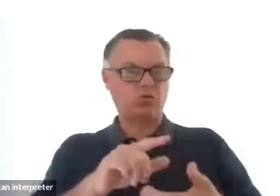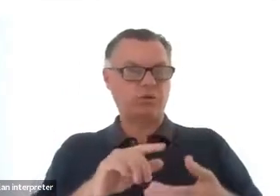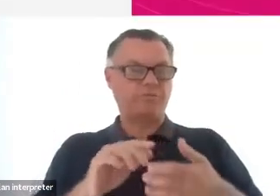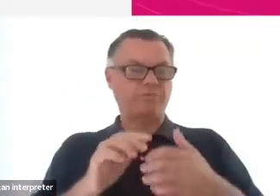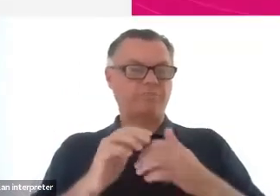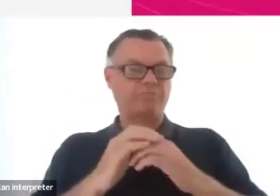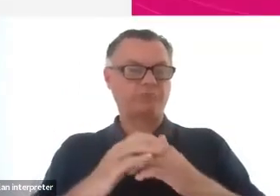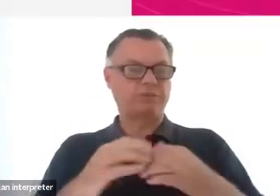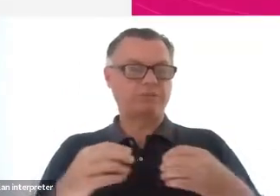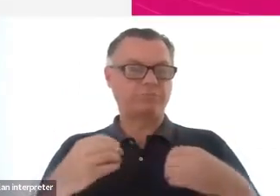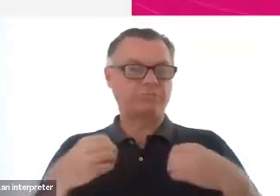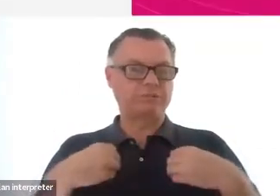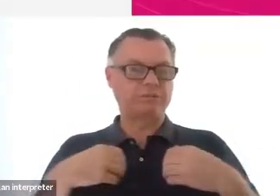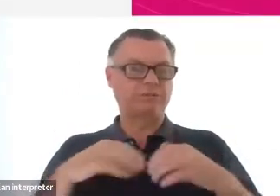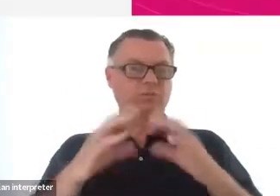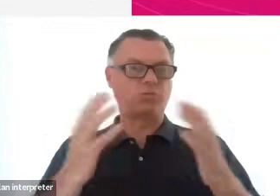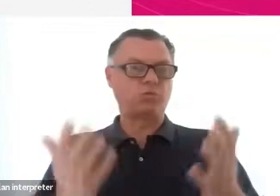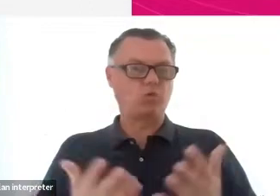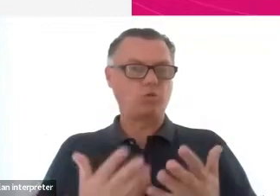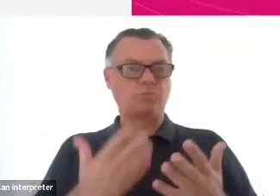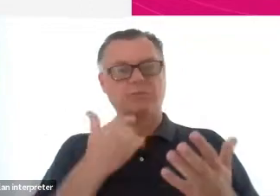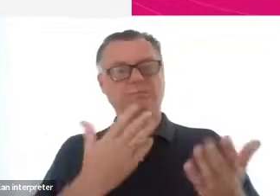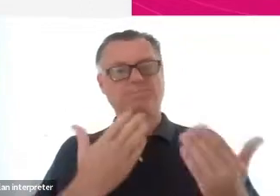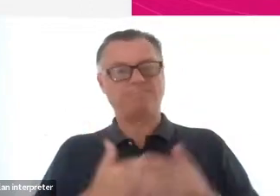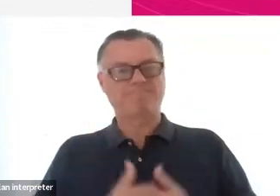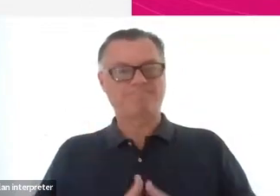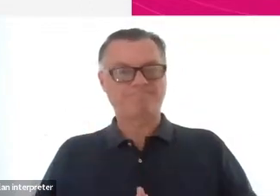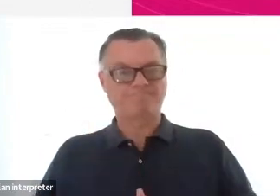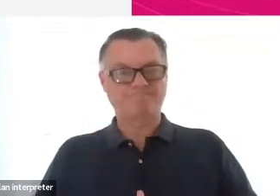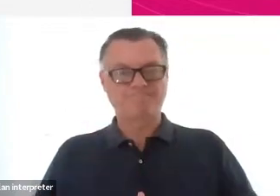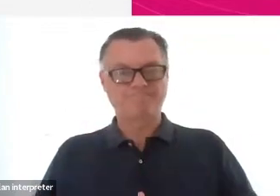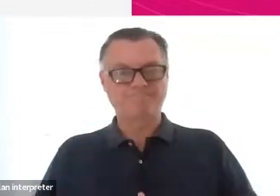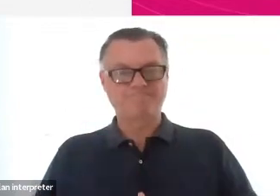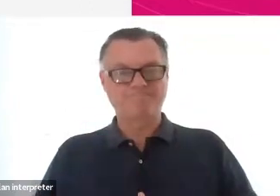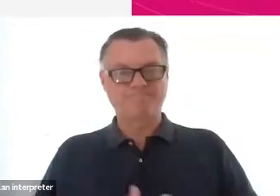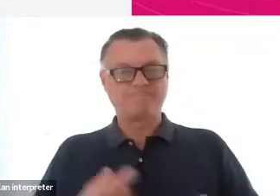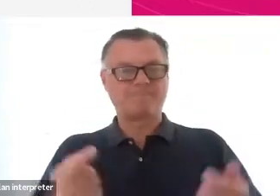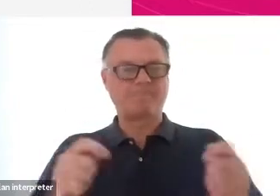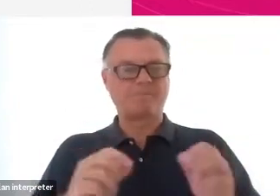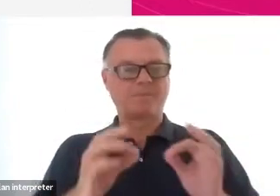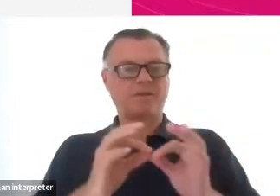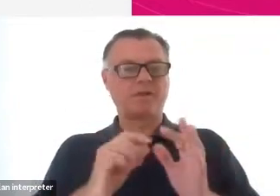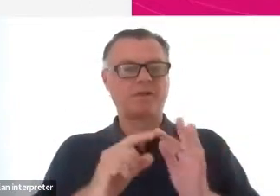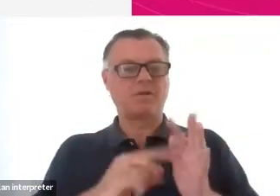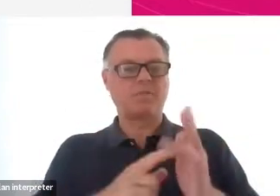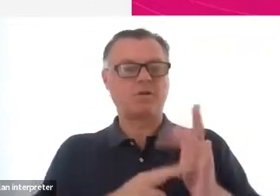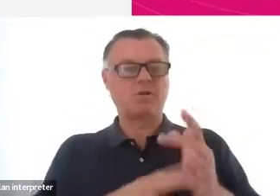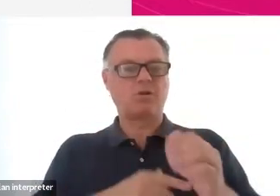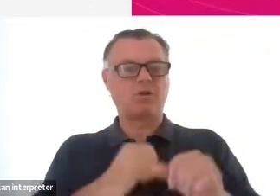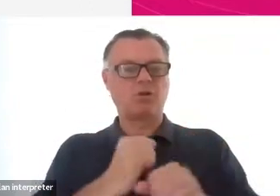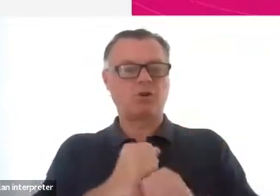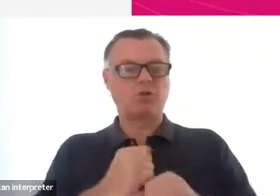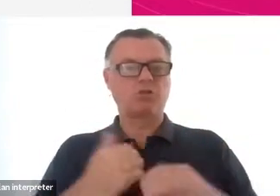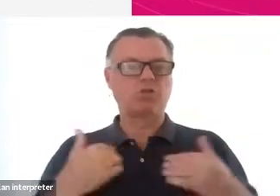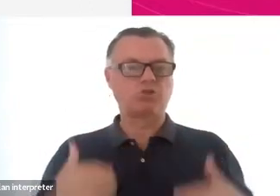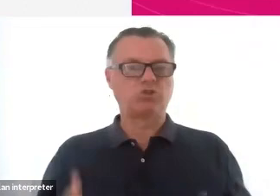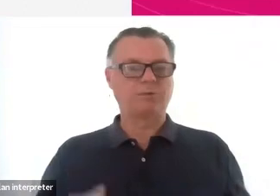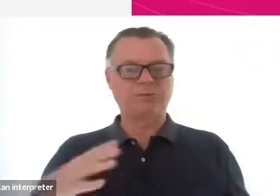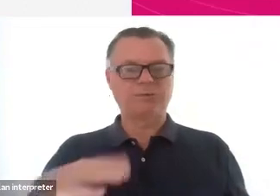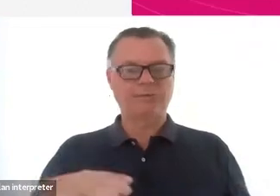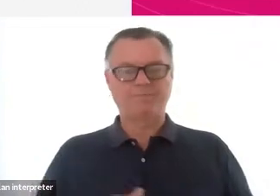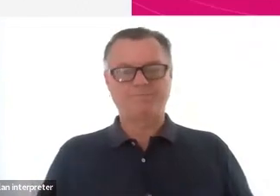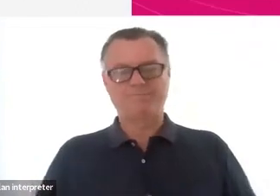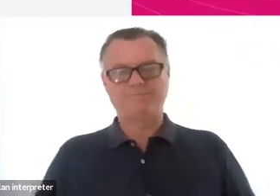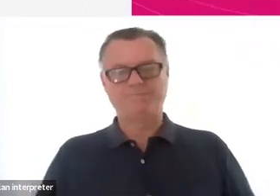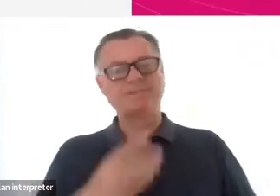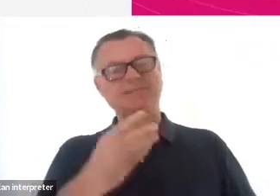open. All right, we're getting through them now. Belonging is a fundamental human need. For some people